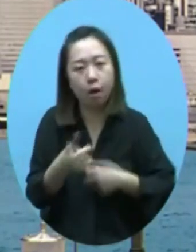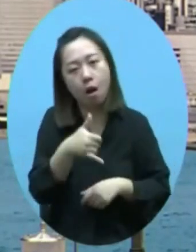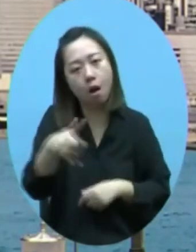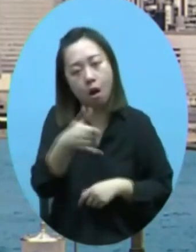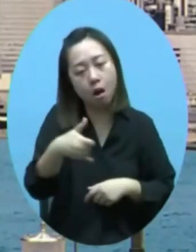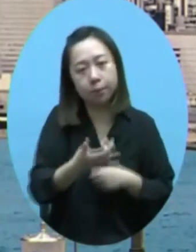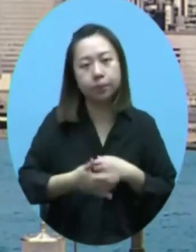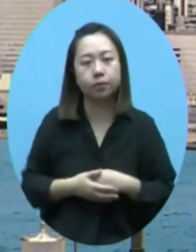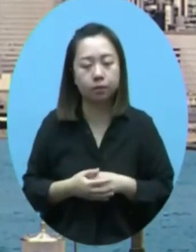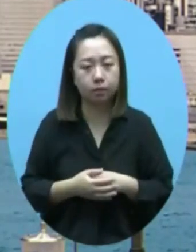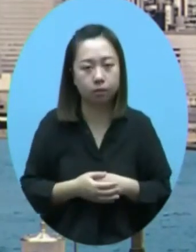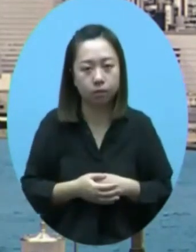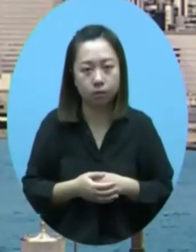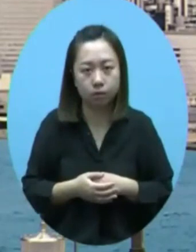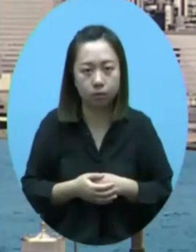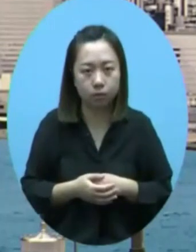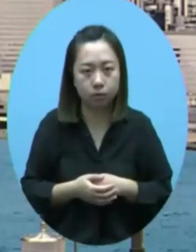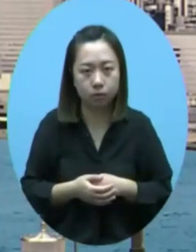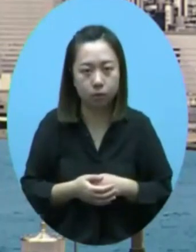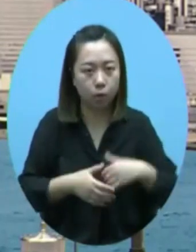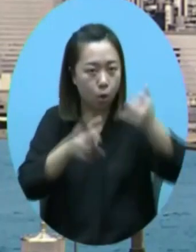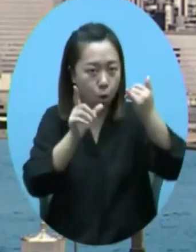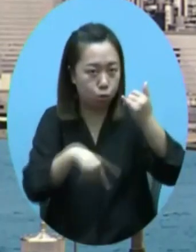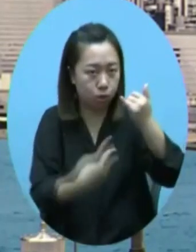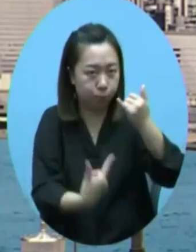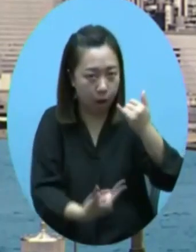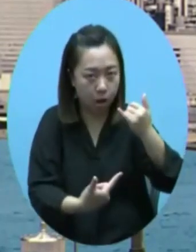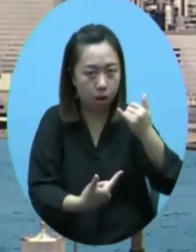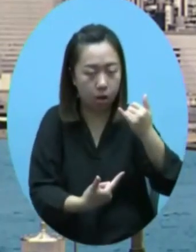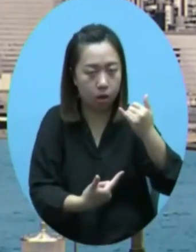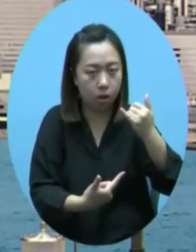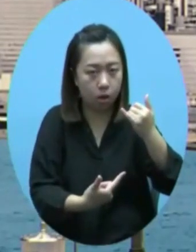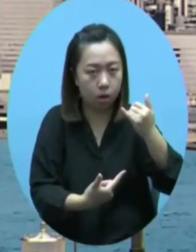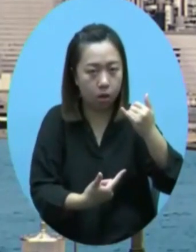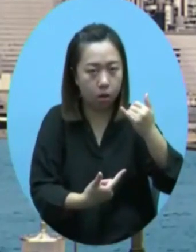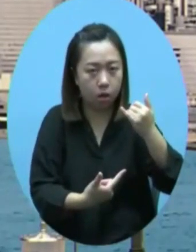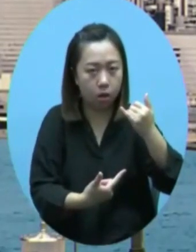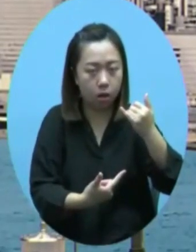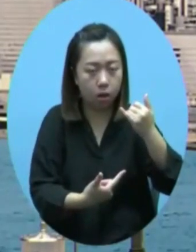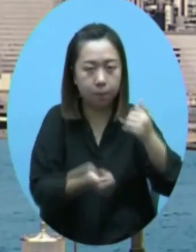mall and roam around in the community. And on 28th of June,